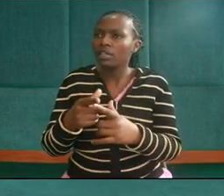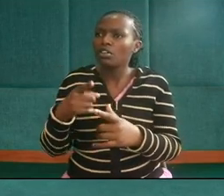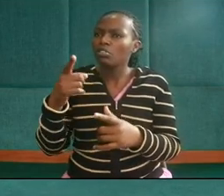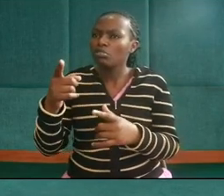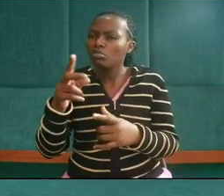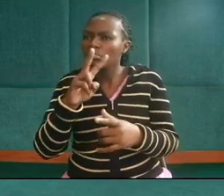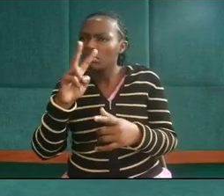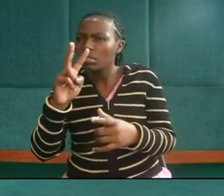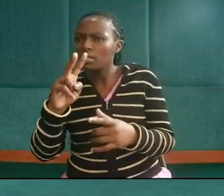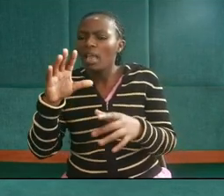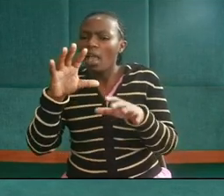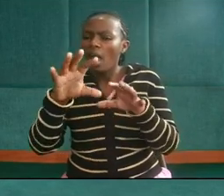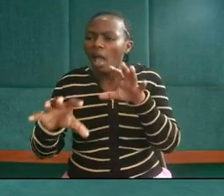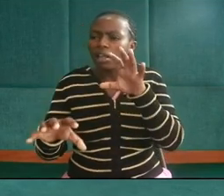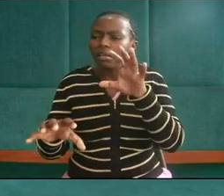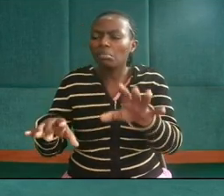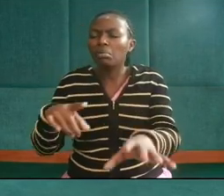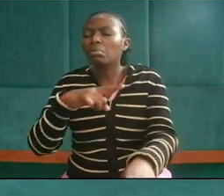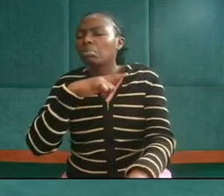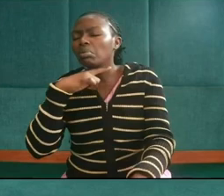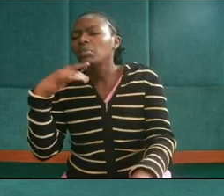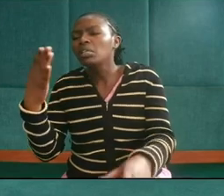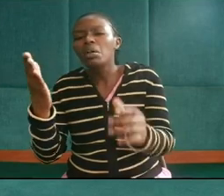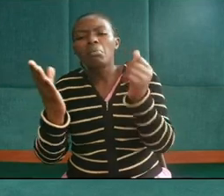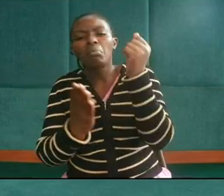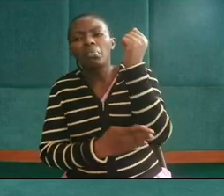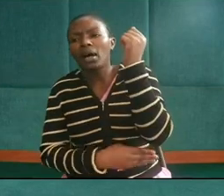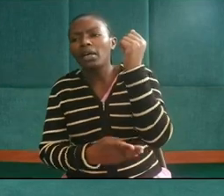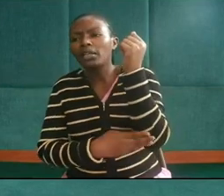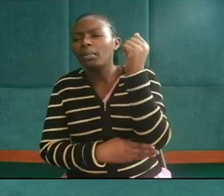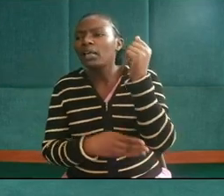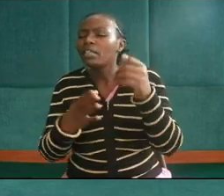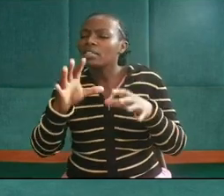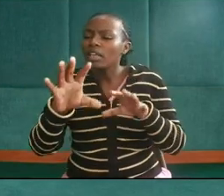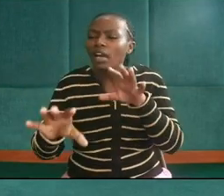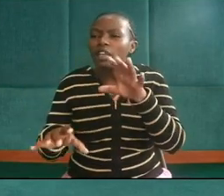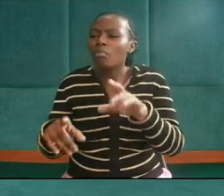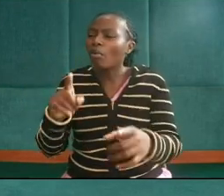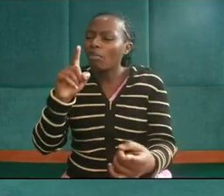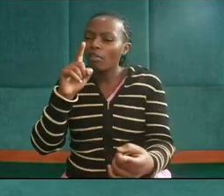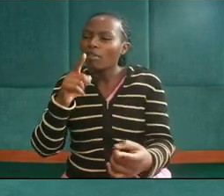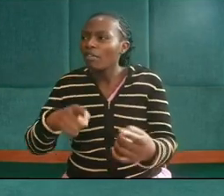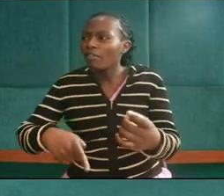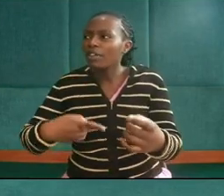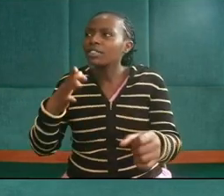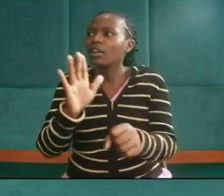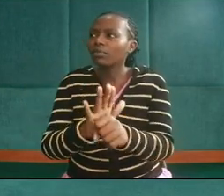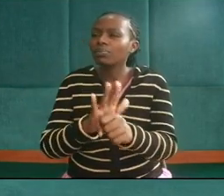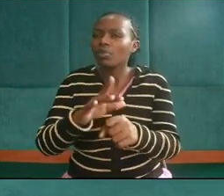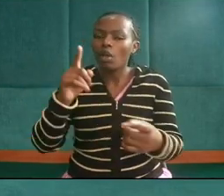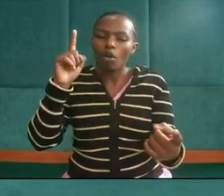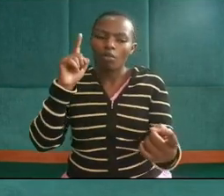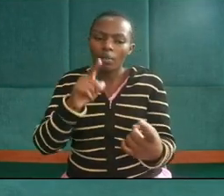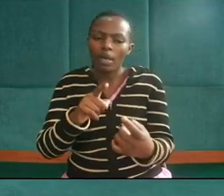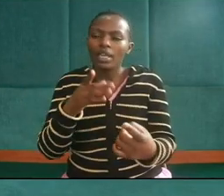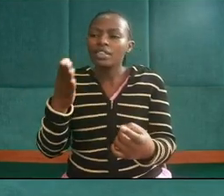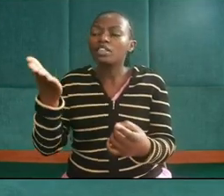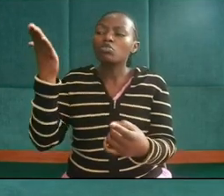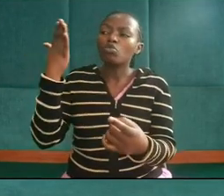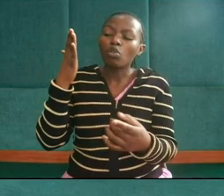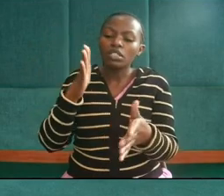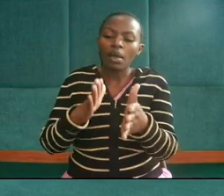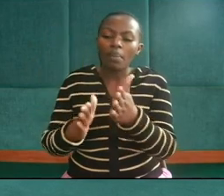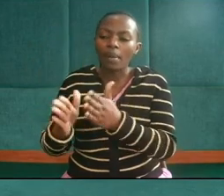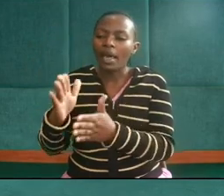animal killed? No, it's very bad. The animal feels very bad. But that is how, that is a plan God put